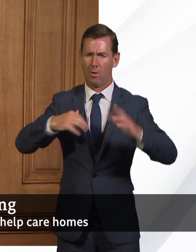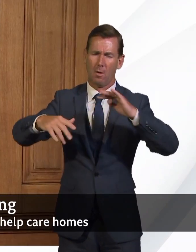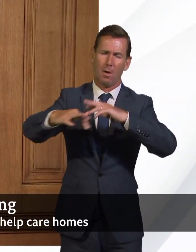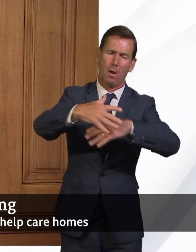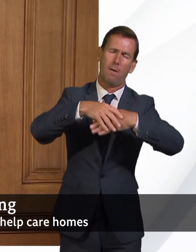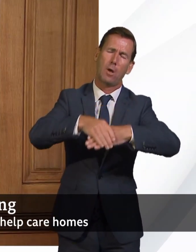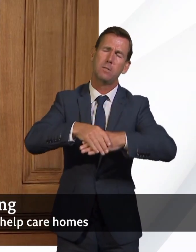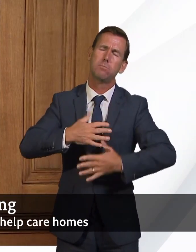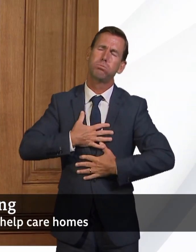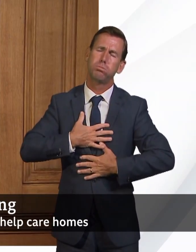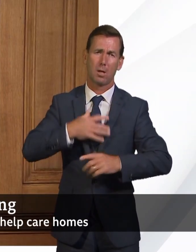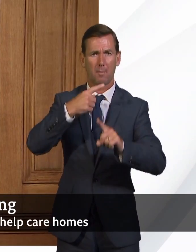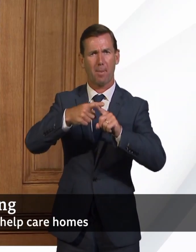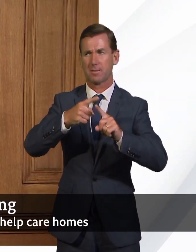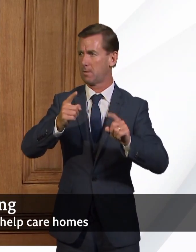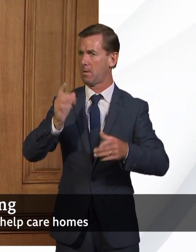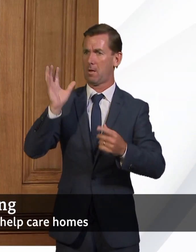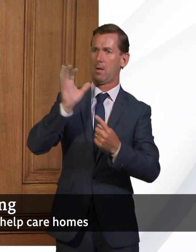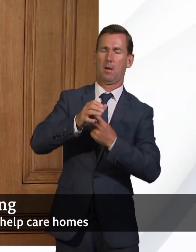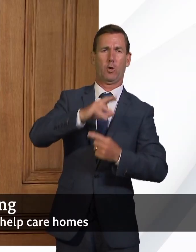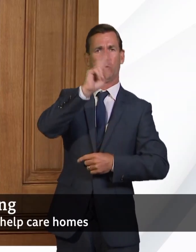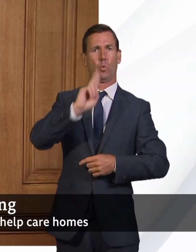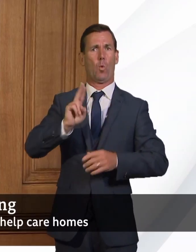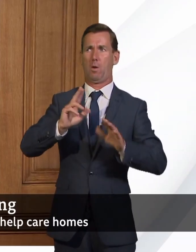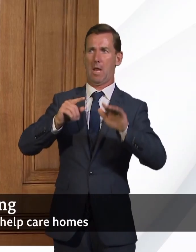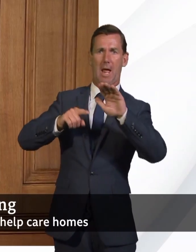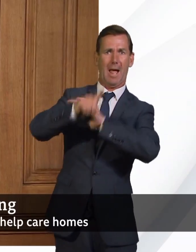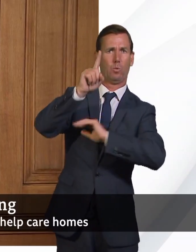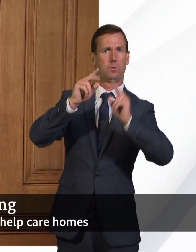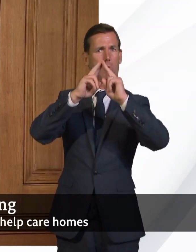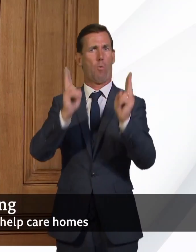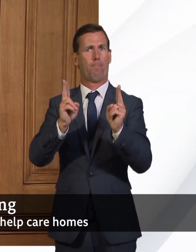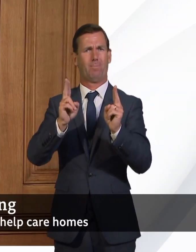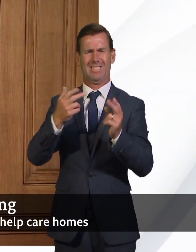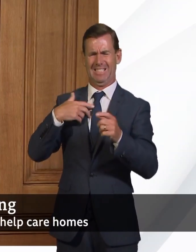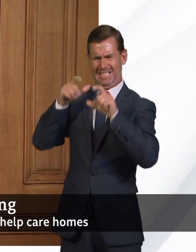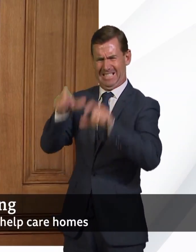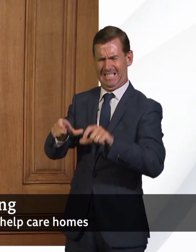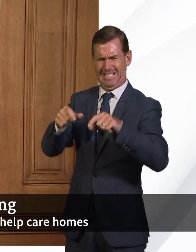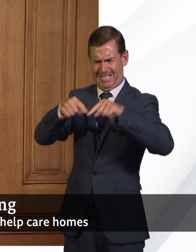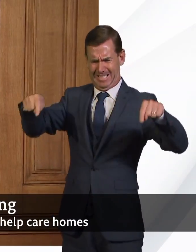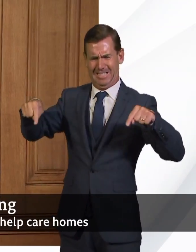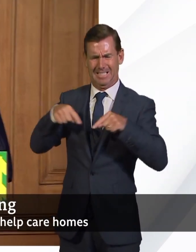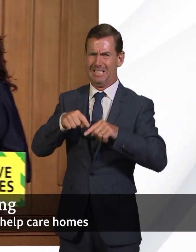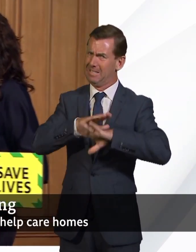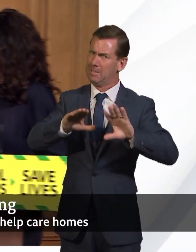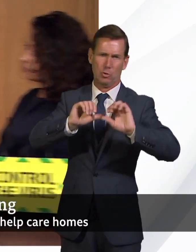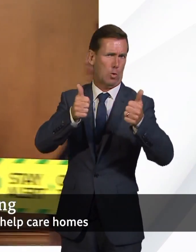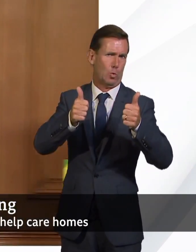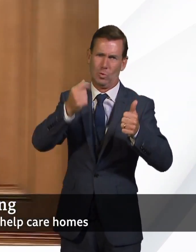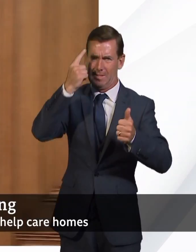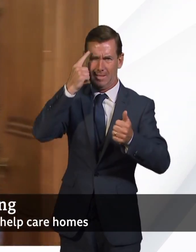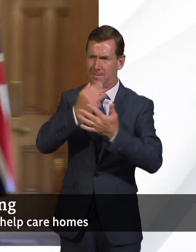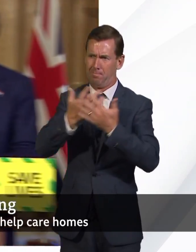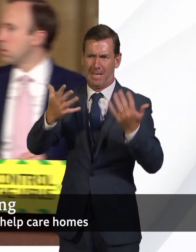well. So it's really important that we carefully get our children back to school, because actually that is what's going to be good for them in the long run. Thank you. Jenny. Shall I add